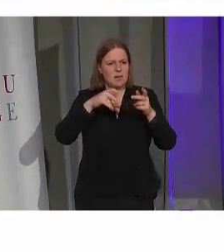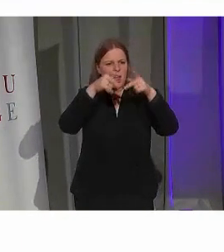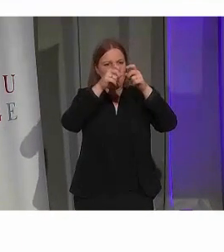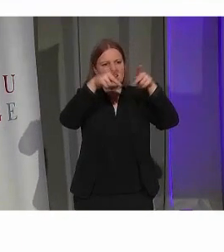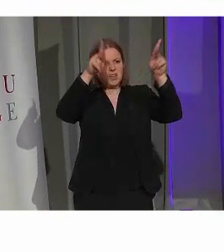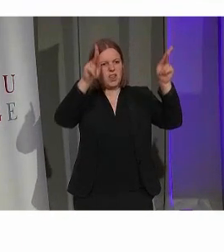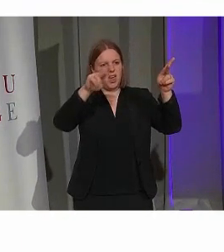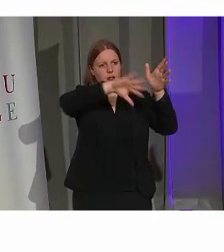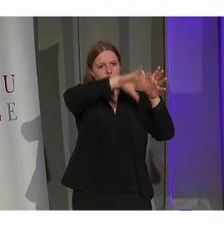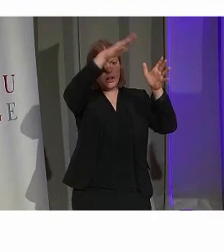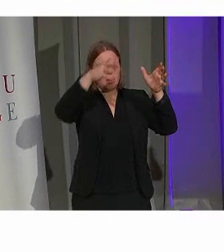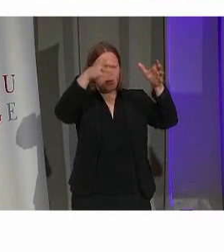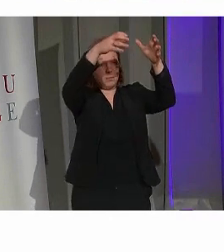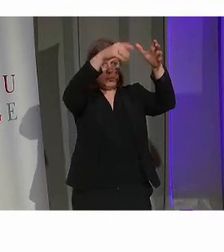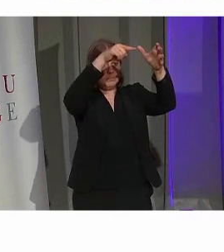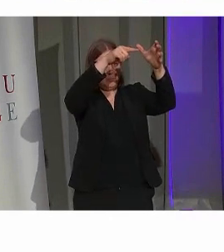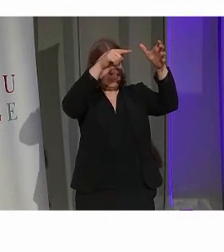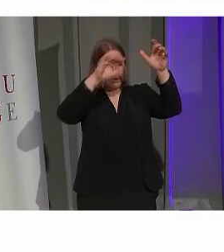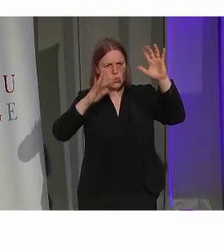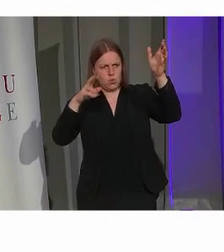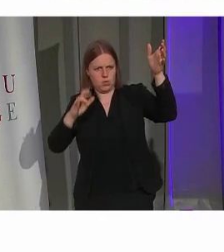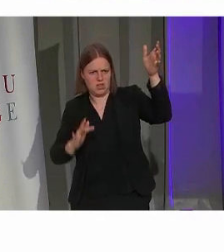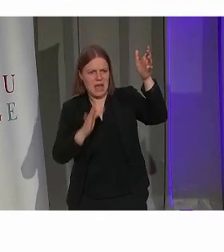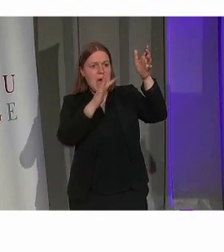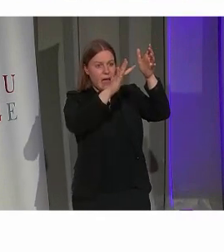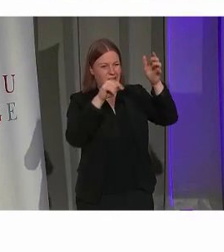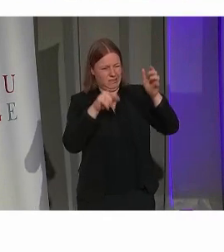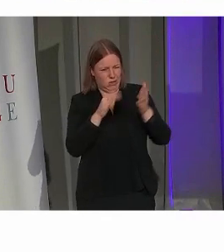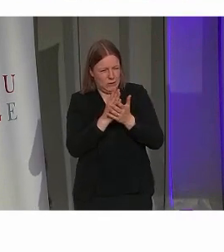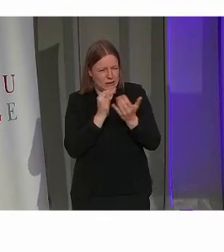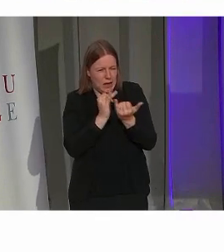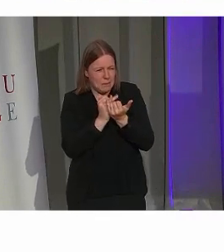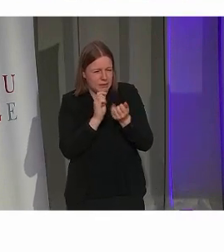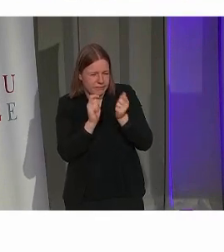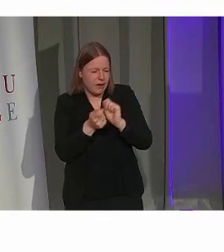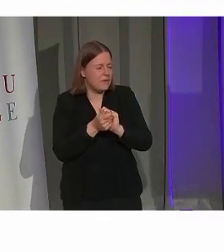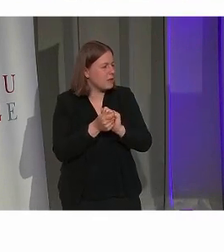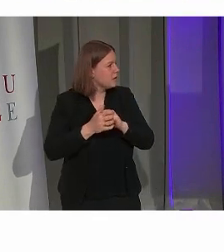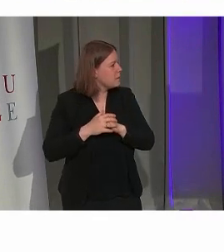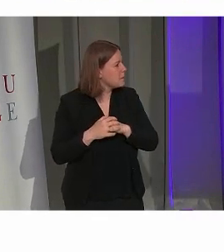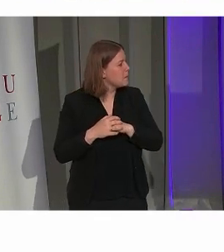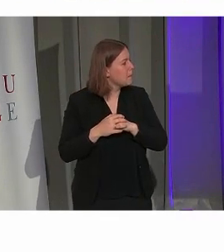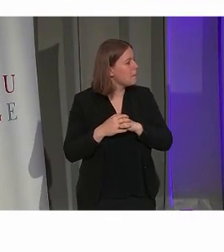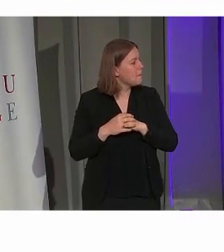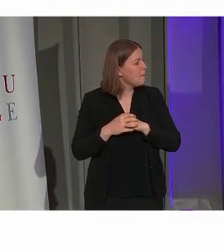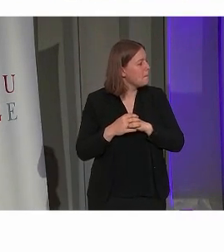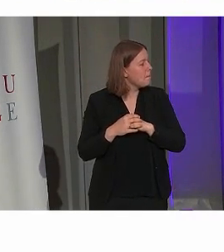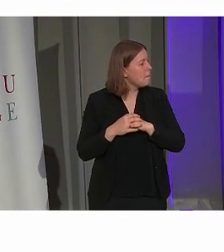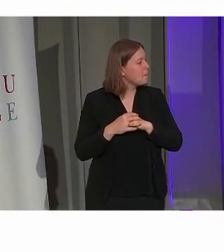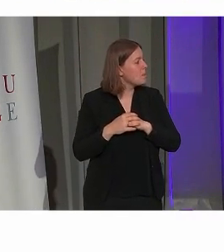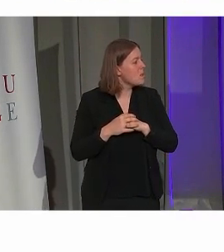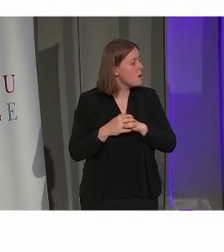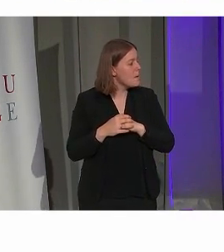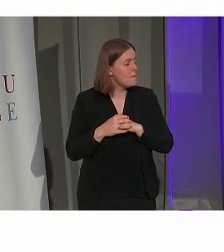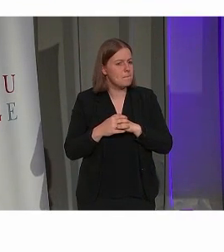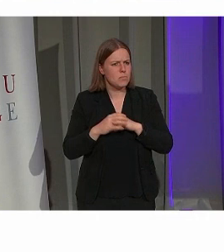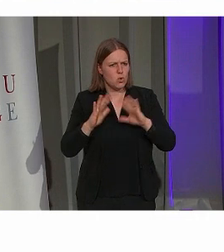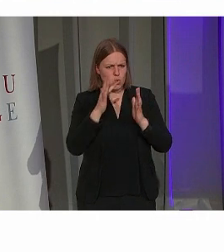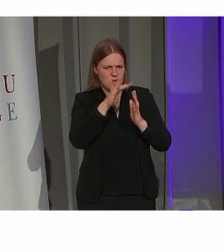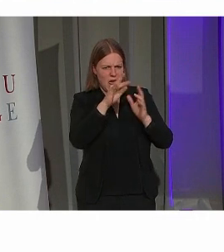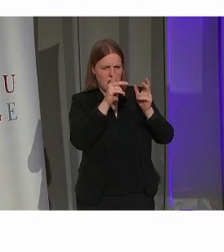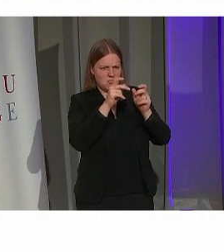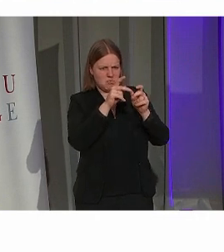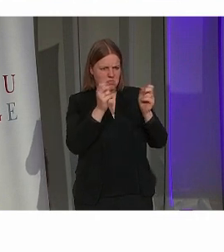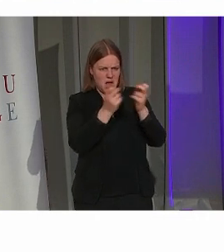honourable mention in the open and public spaces category. The mechanical access to the castle